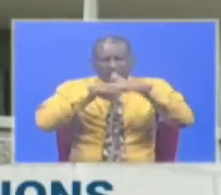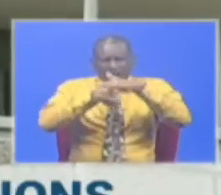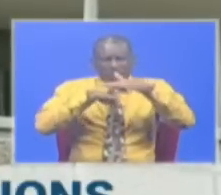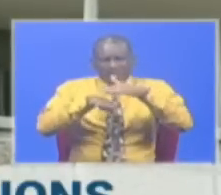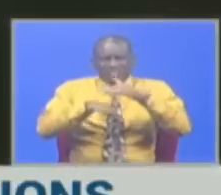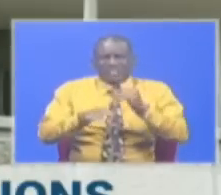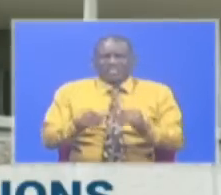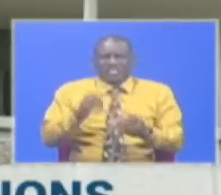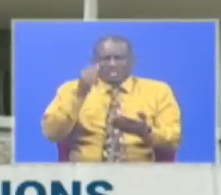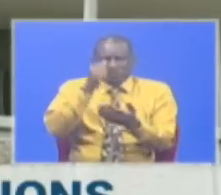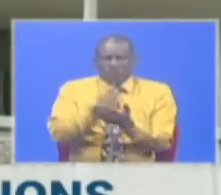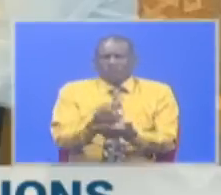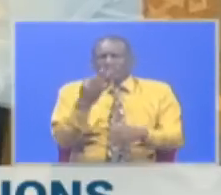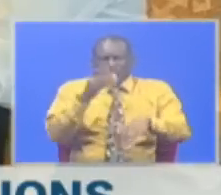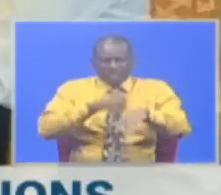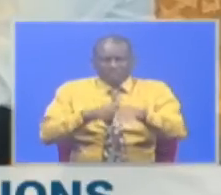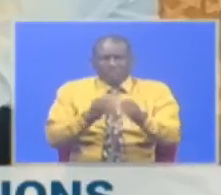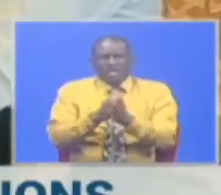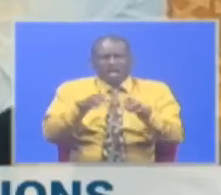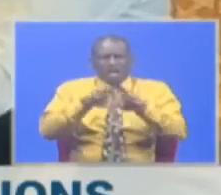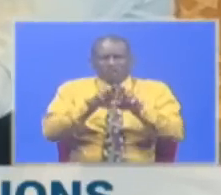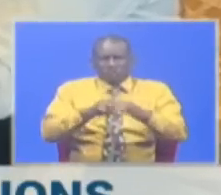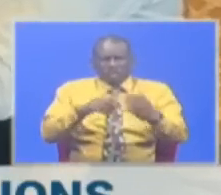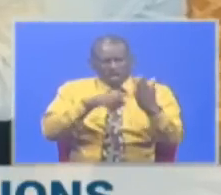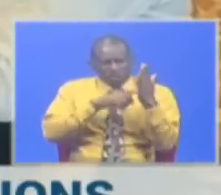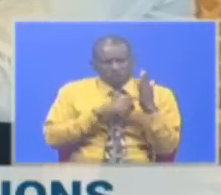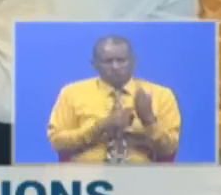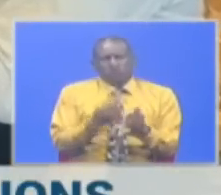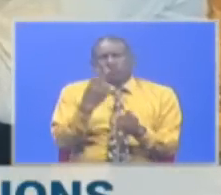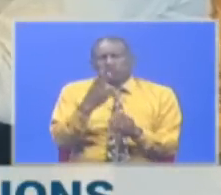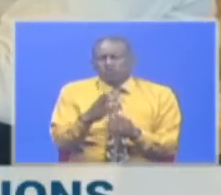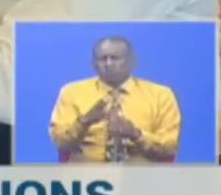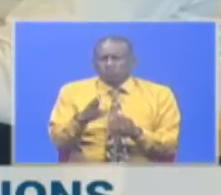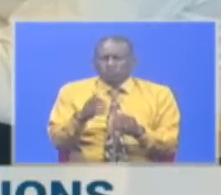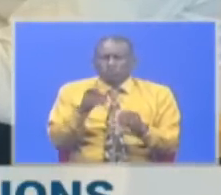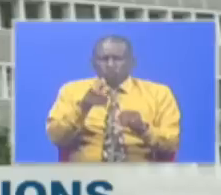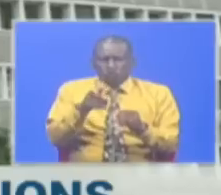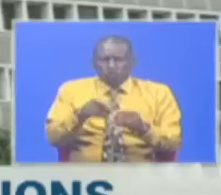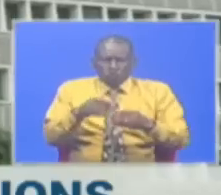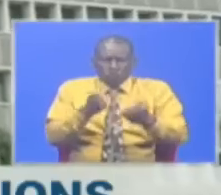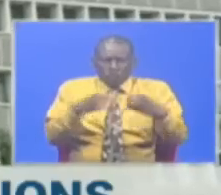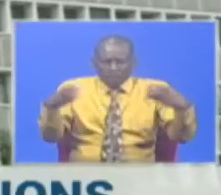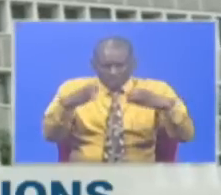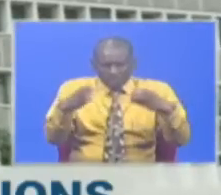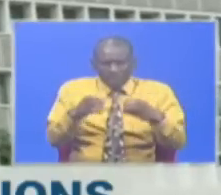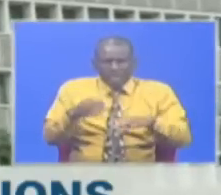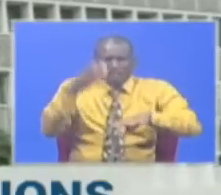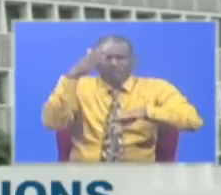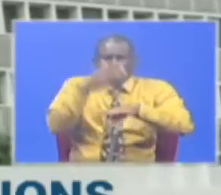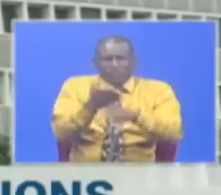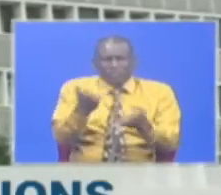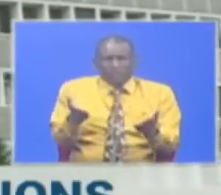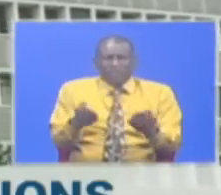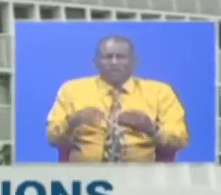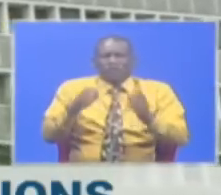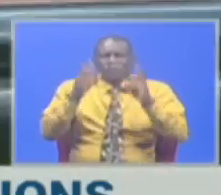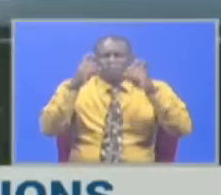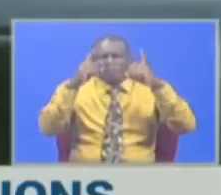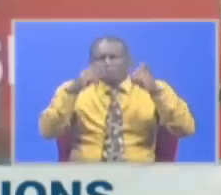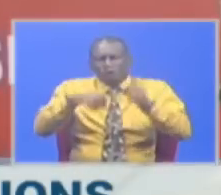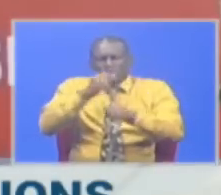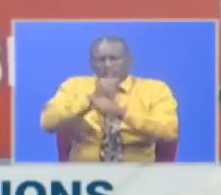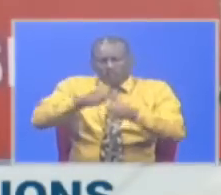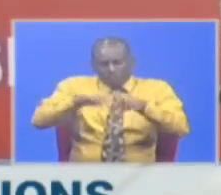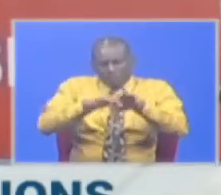times and have also shown the two armed dealers in the alleged tender scam photographs of staff members from the office of